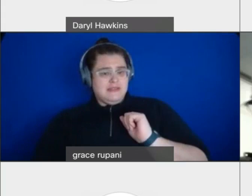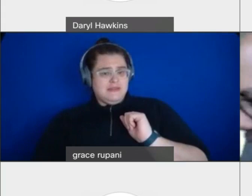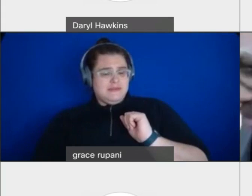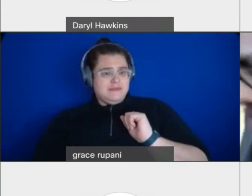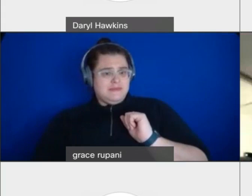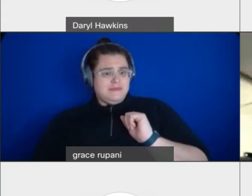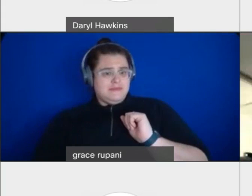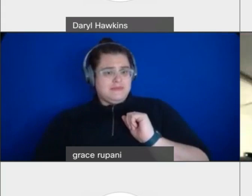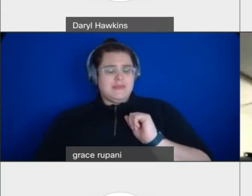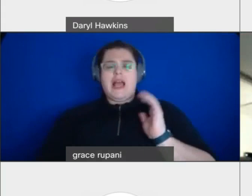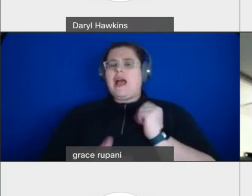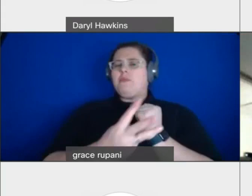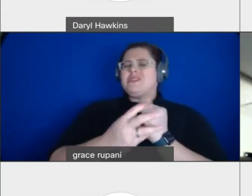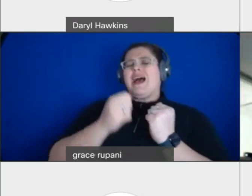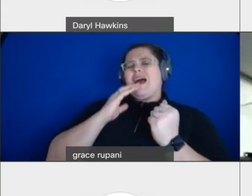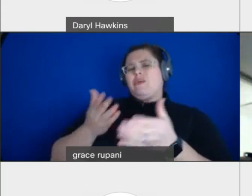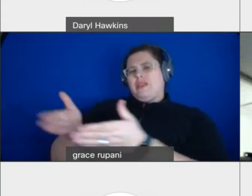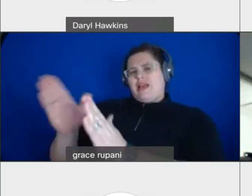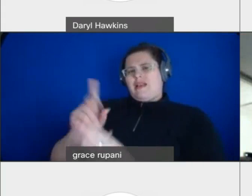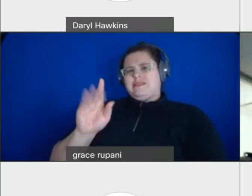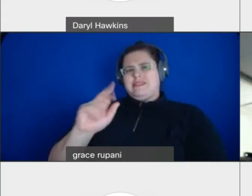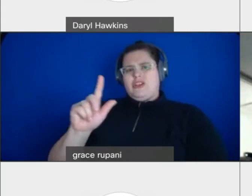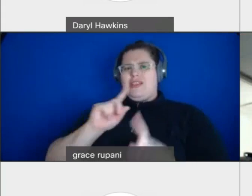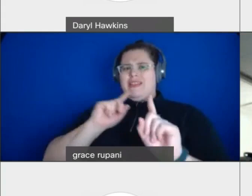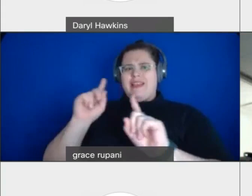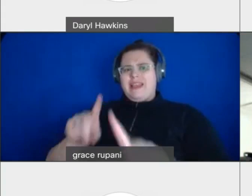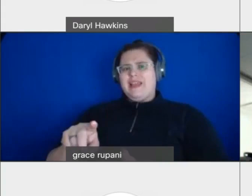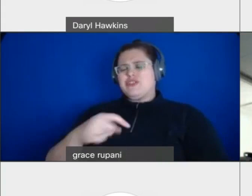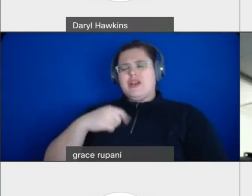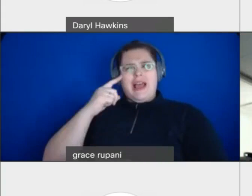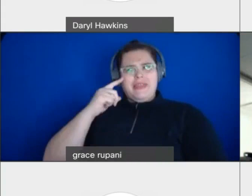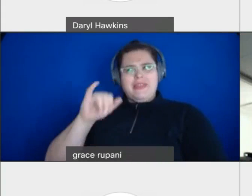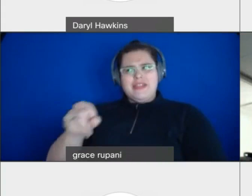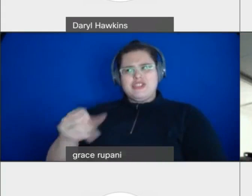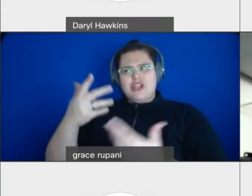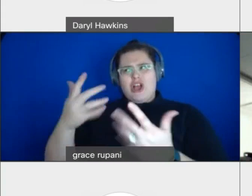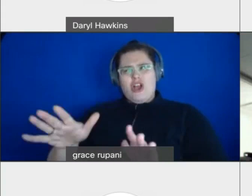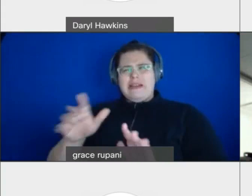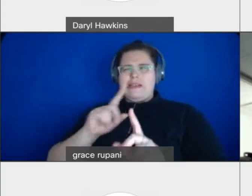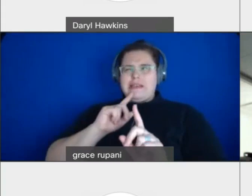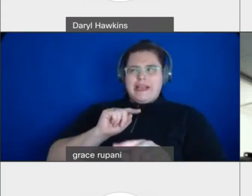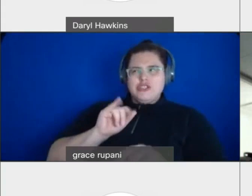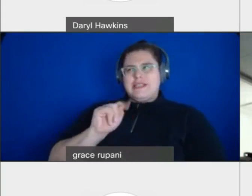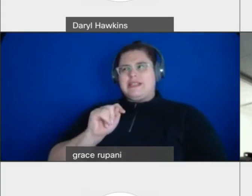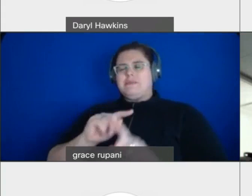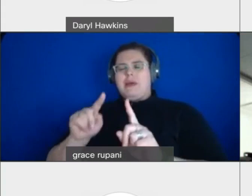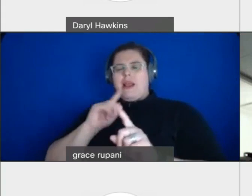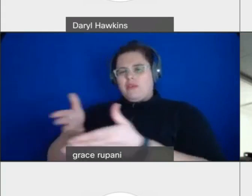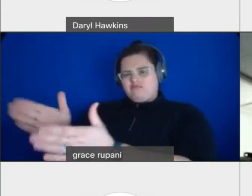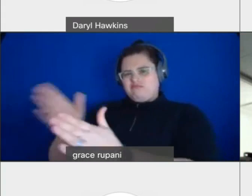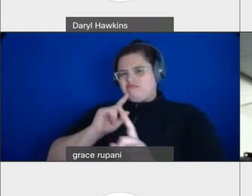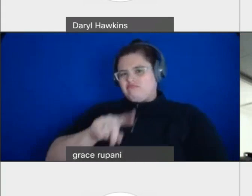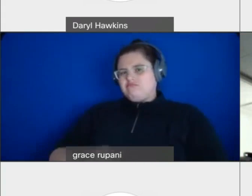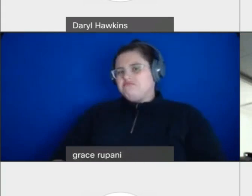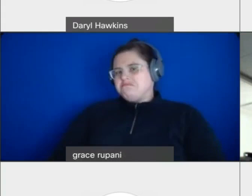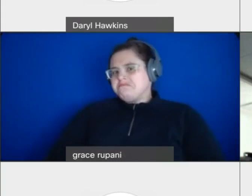I'm going to defer that question to Daryl because I think she sort of already answered that, but I'm just going to defer it to Daryl.